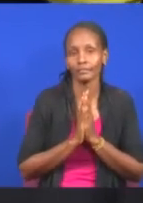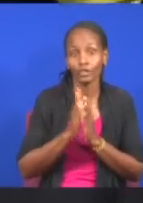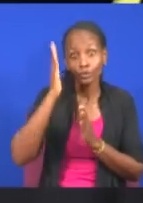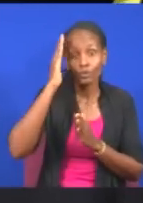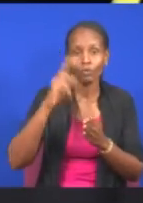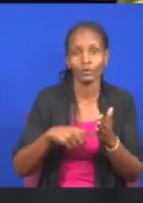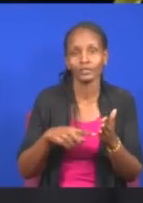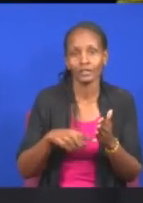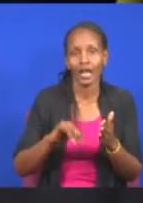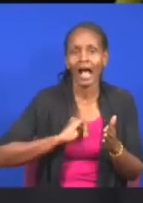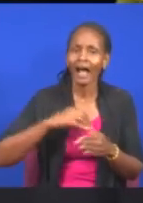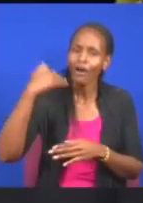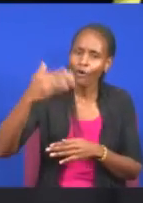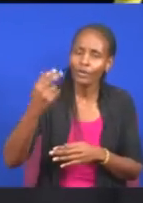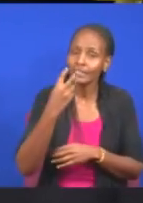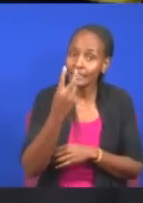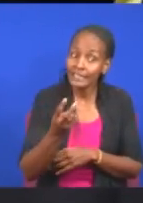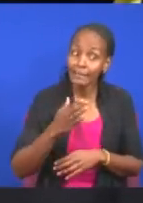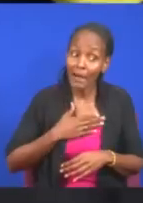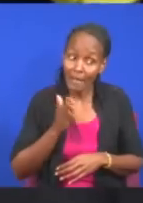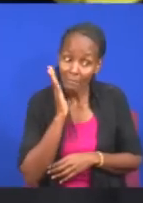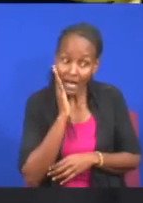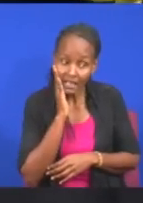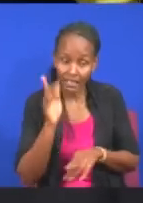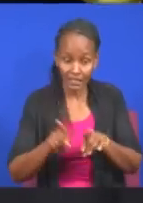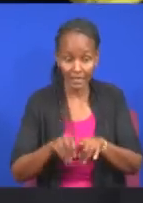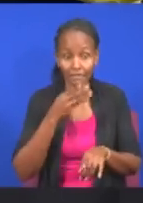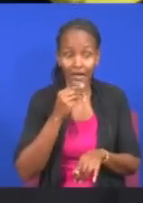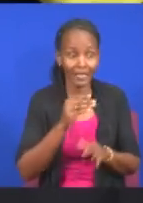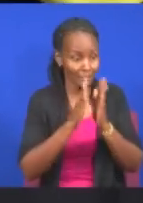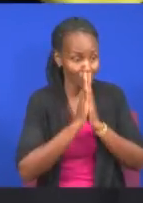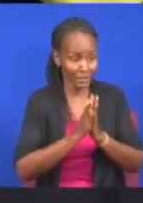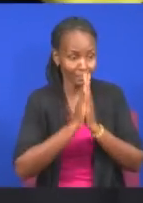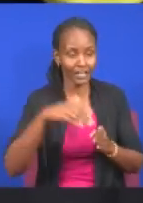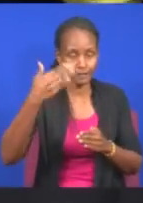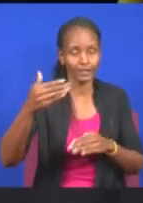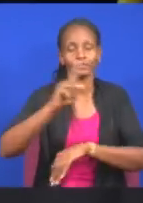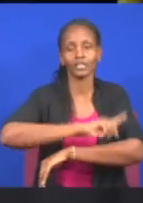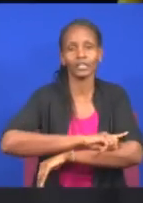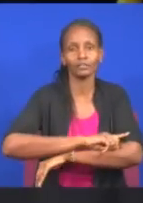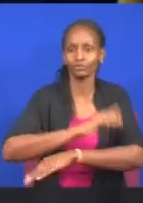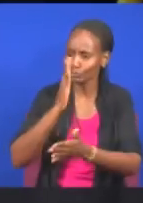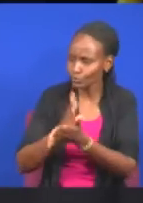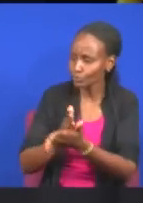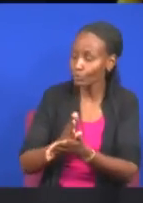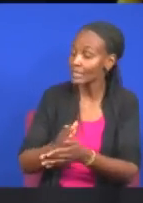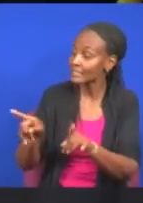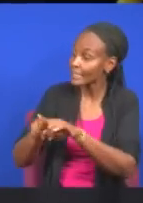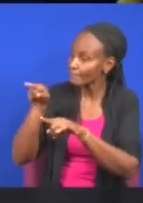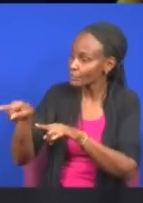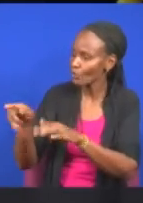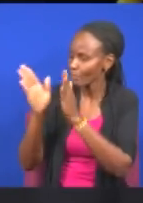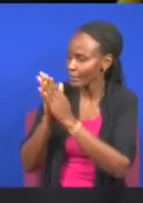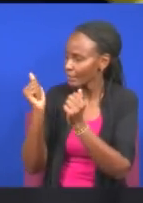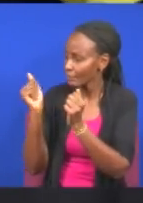what? Yeah. I always see my mom and daddy praying every day. Exactly. You should also pray with